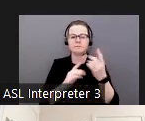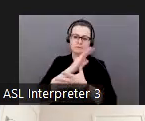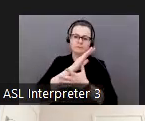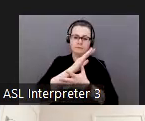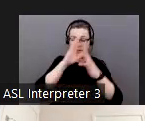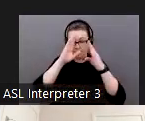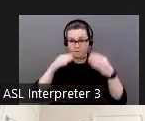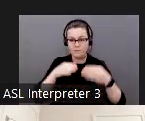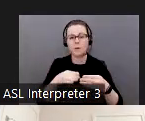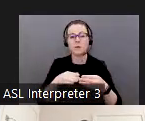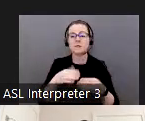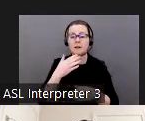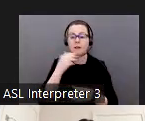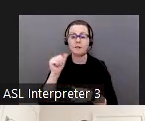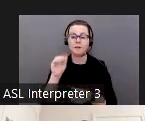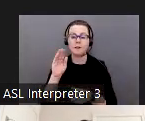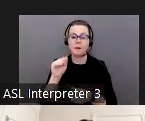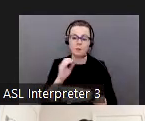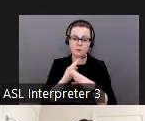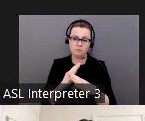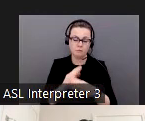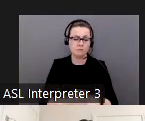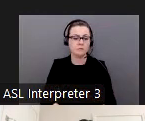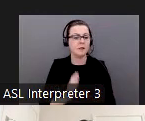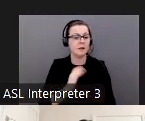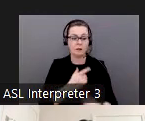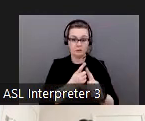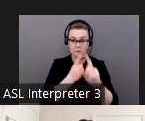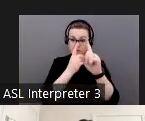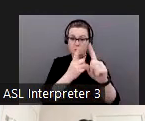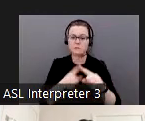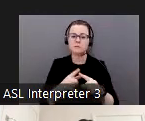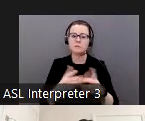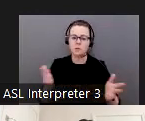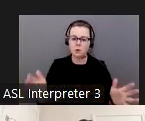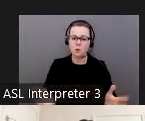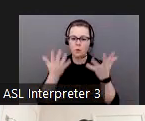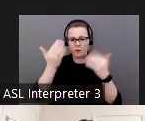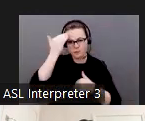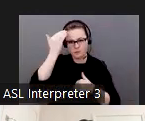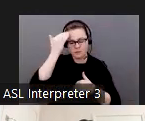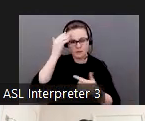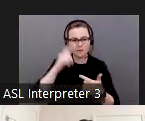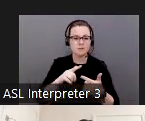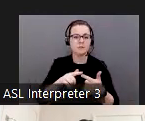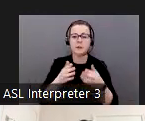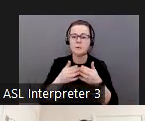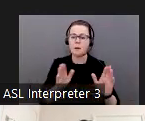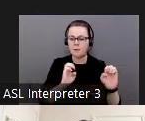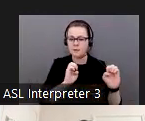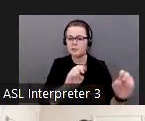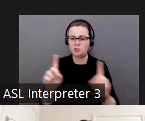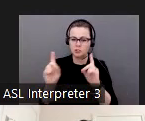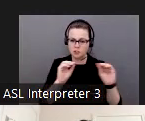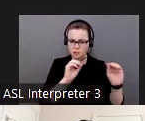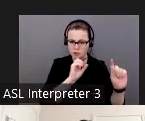abuse. Our mission is really focused on awareness raising, public education, knowledge sharing. So